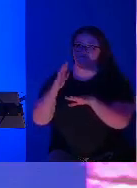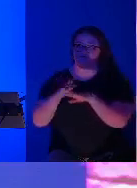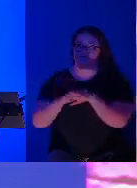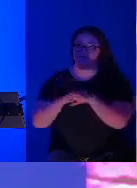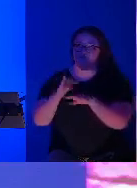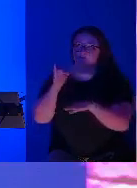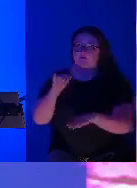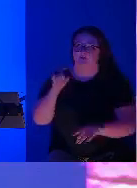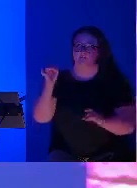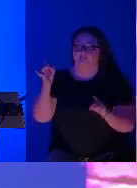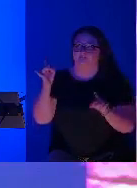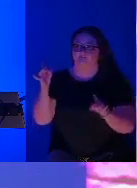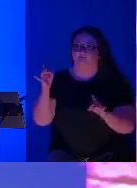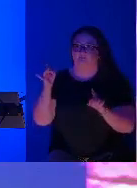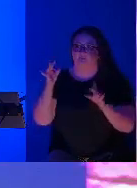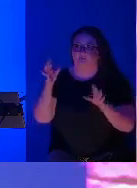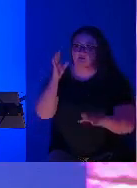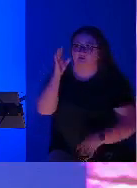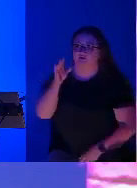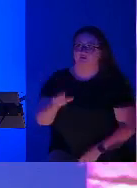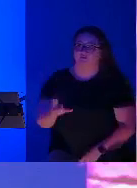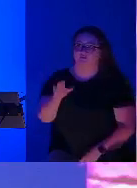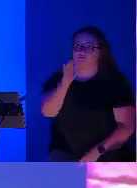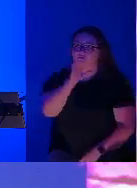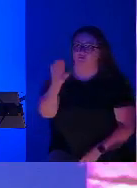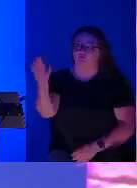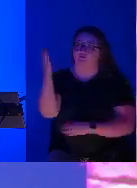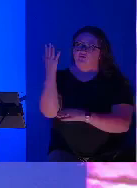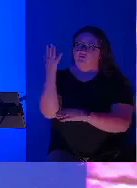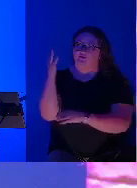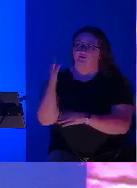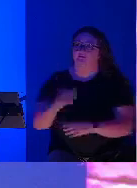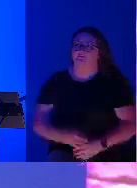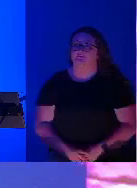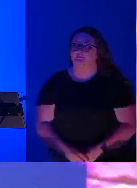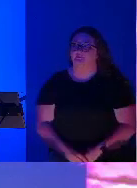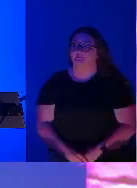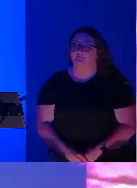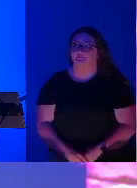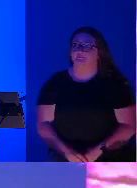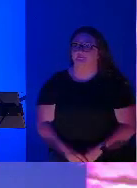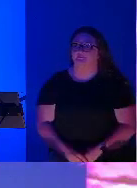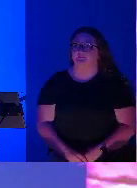on that cursed tree.